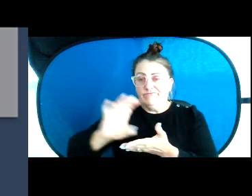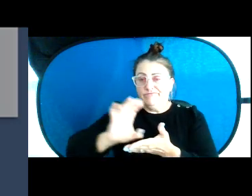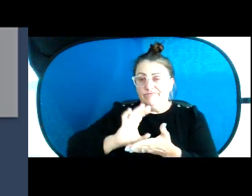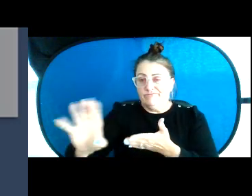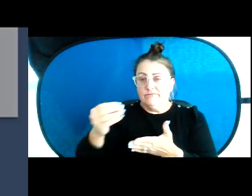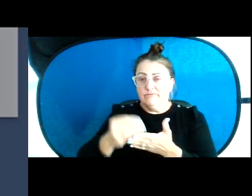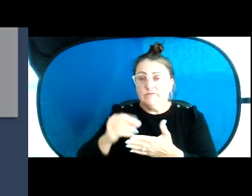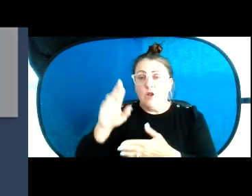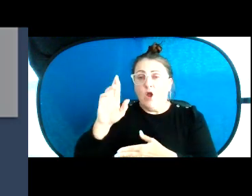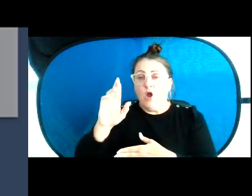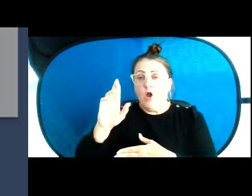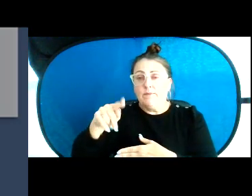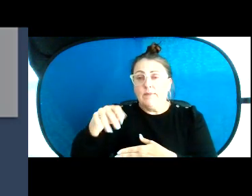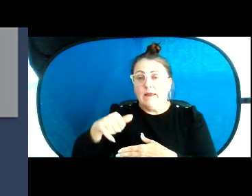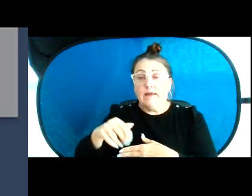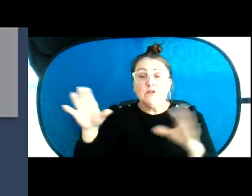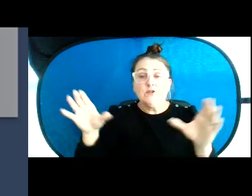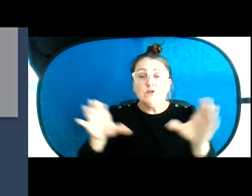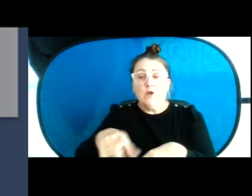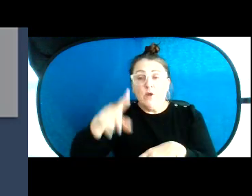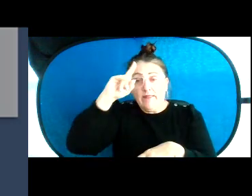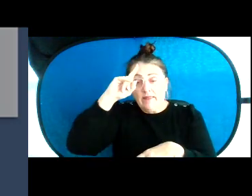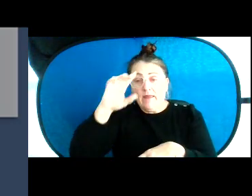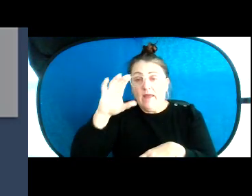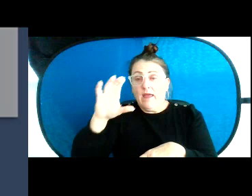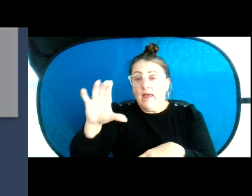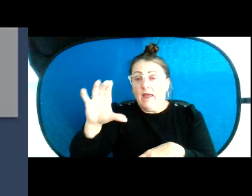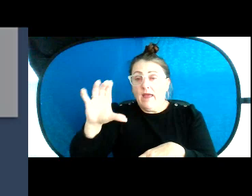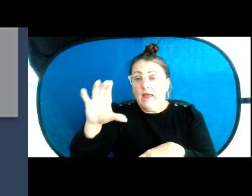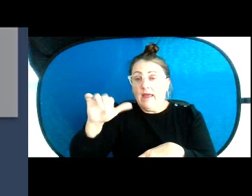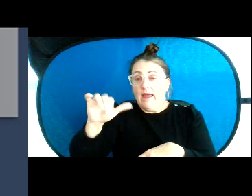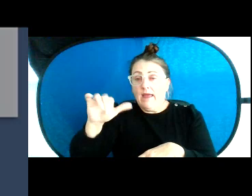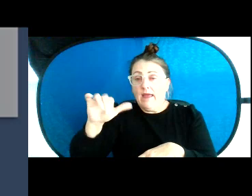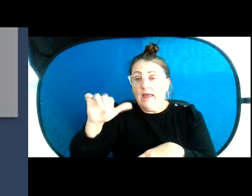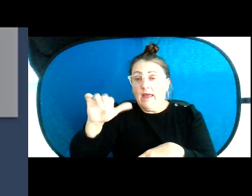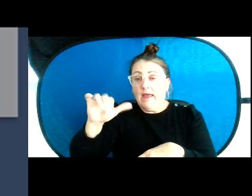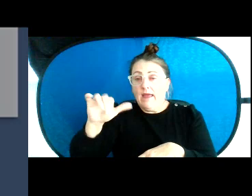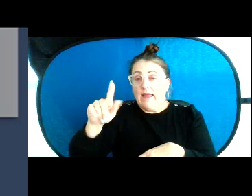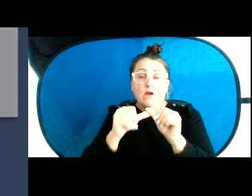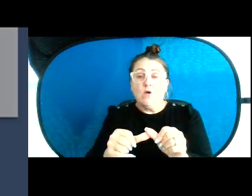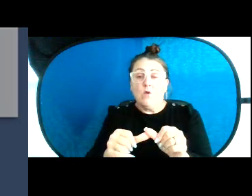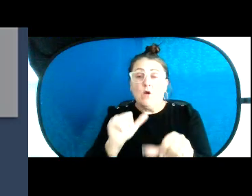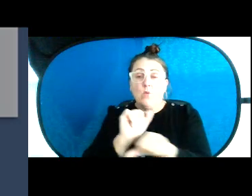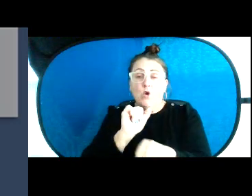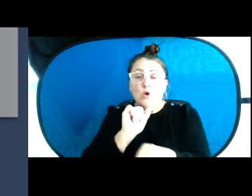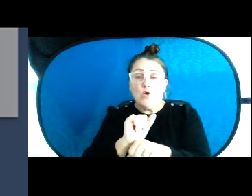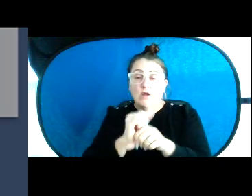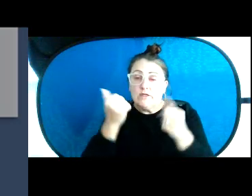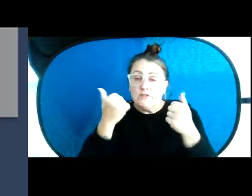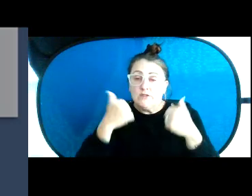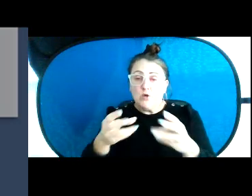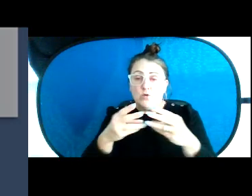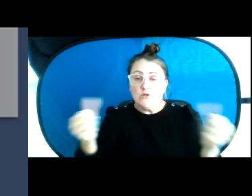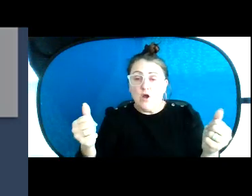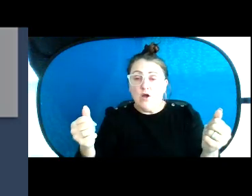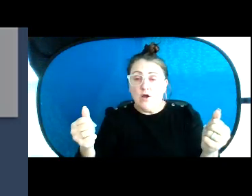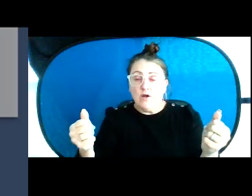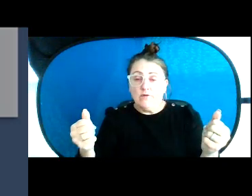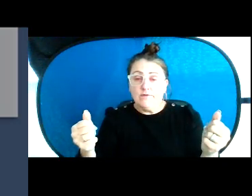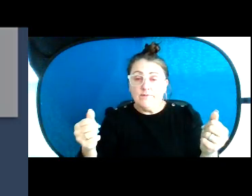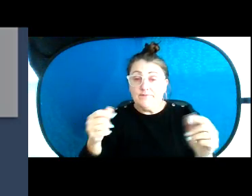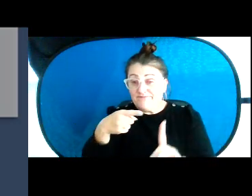wish to thank CTC, Caltrans, CARB, and CalCog for their ongoing work in trying to resolve this issue. In particular, I do